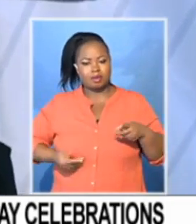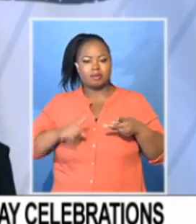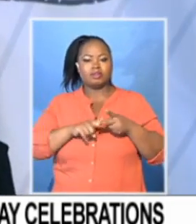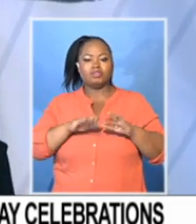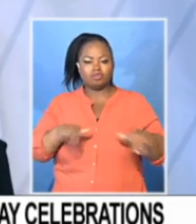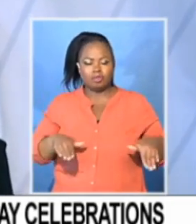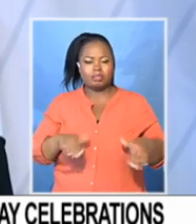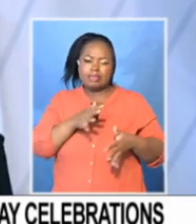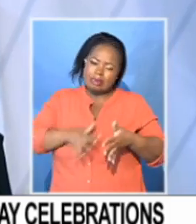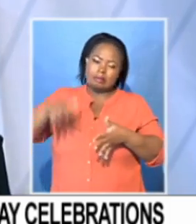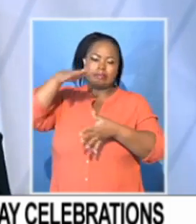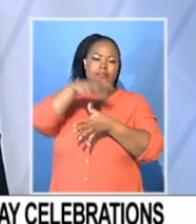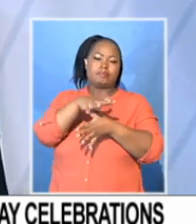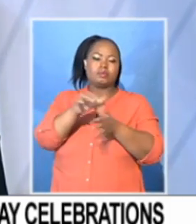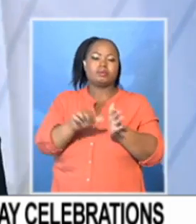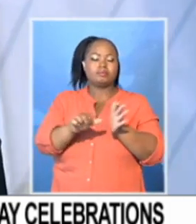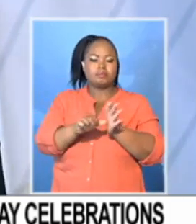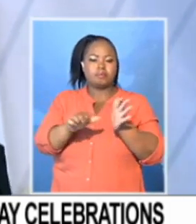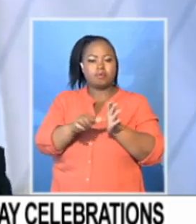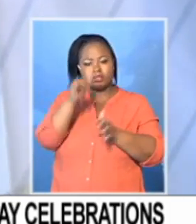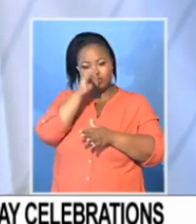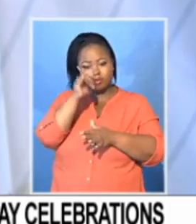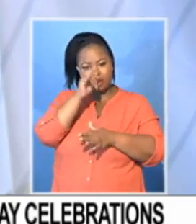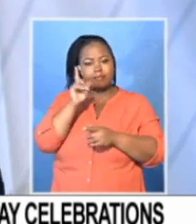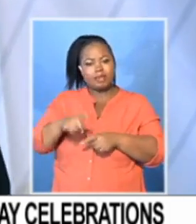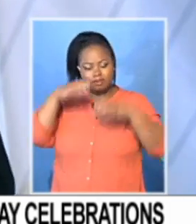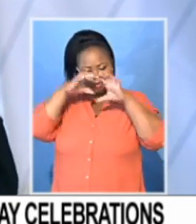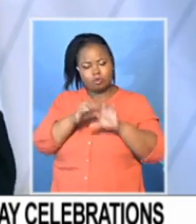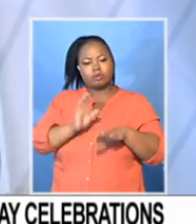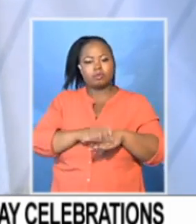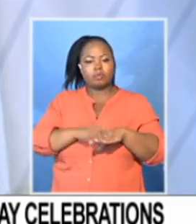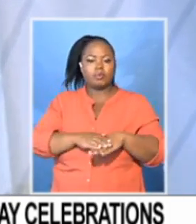crimes, the priority crimes.